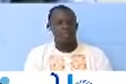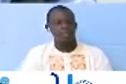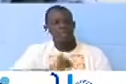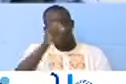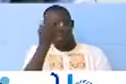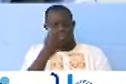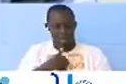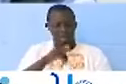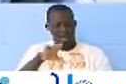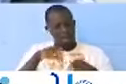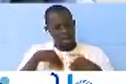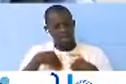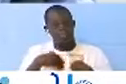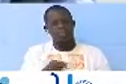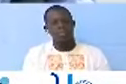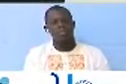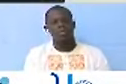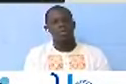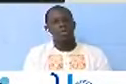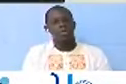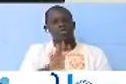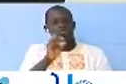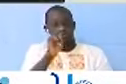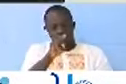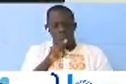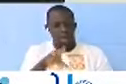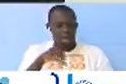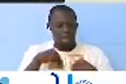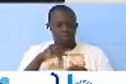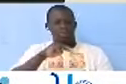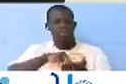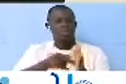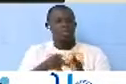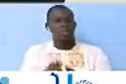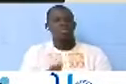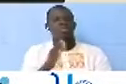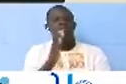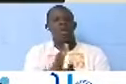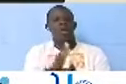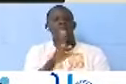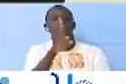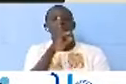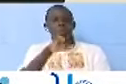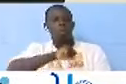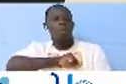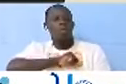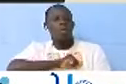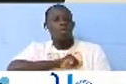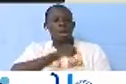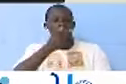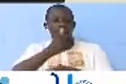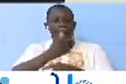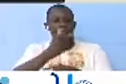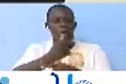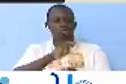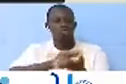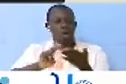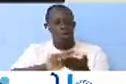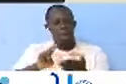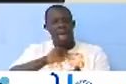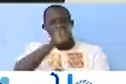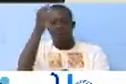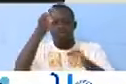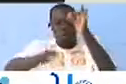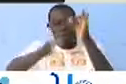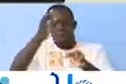Yes, I agree with that. Do you agree that this was purely a civil matter for the courts? sonta ñum mal ko ñi mu moni moté moti andu meñ